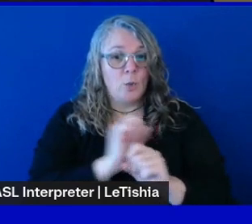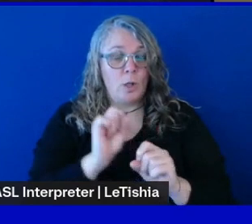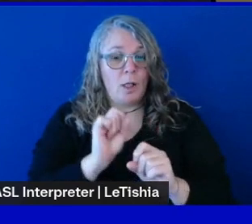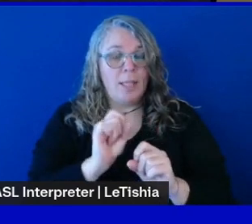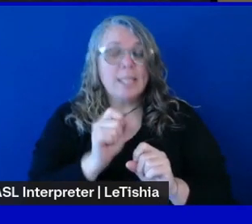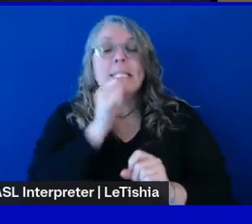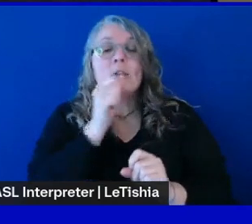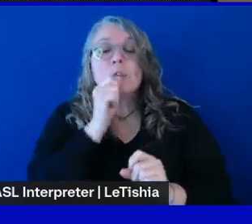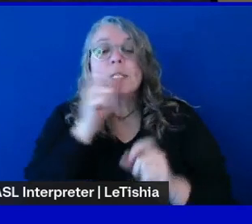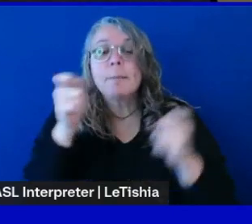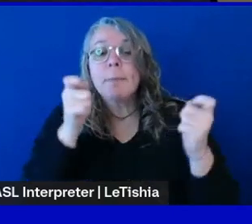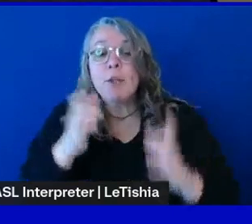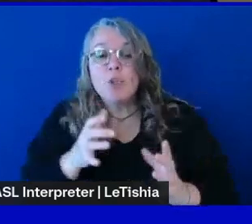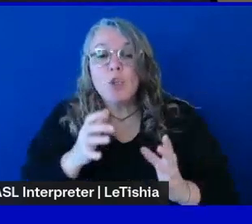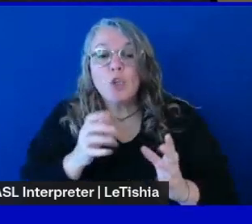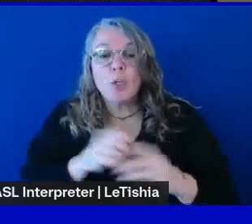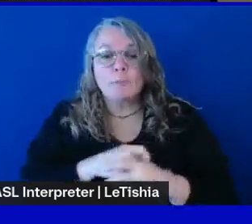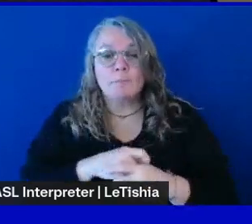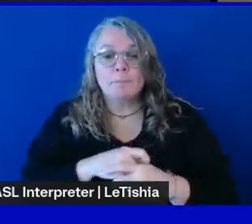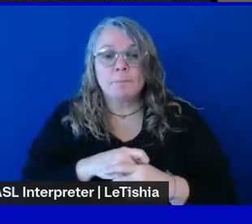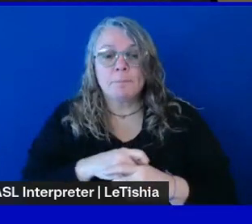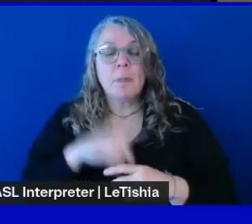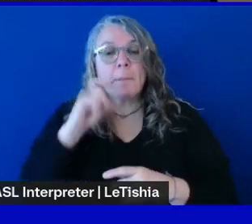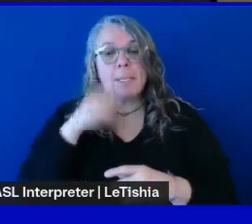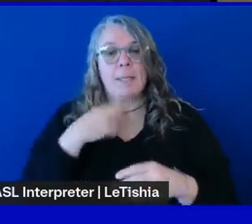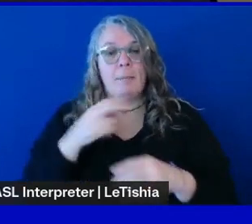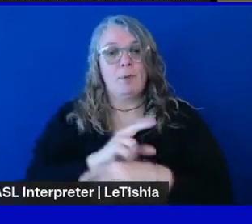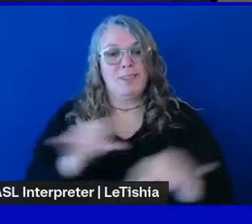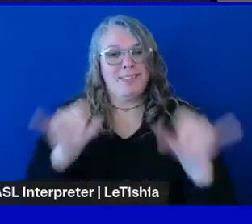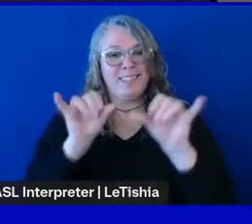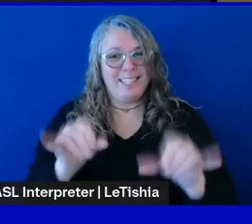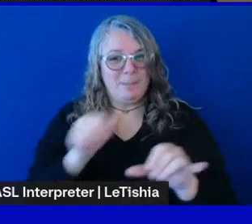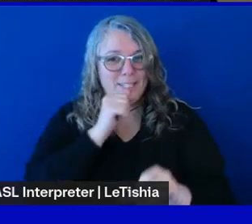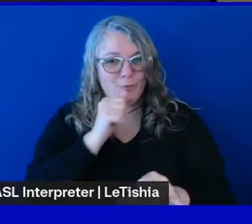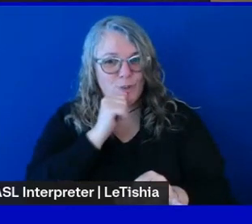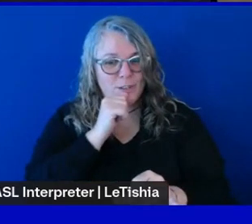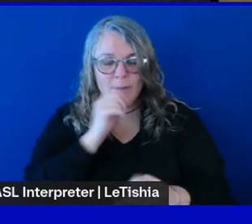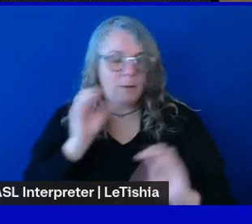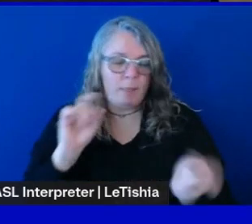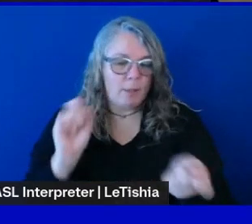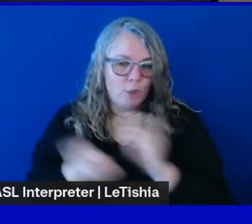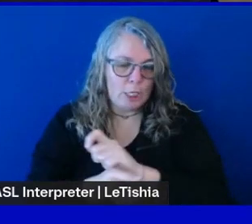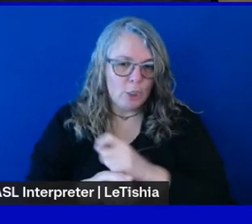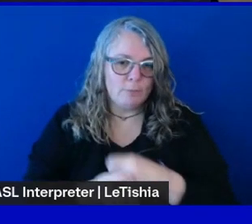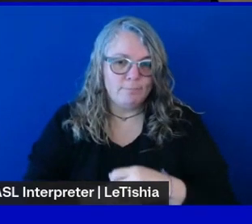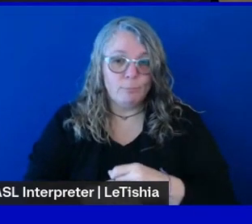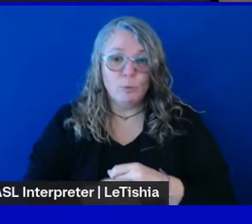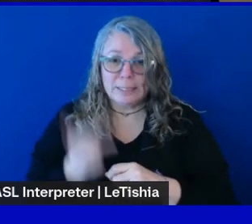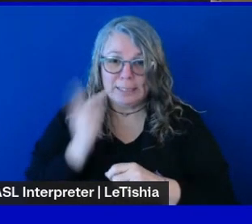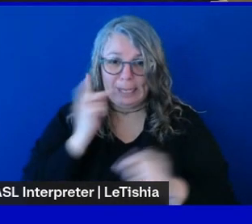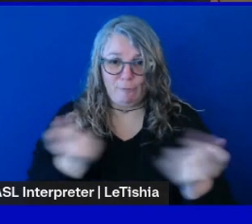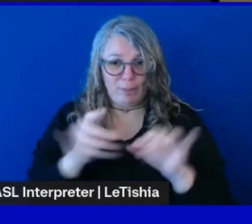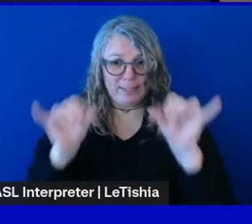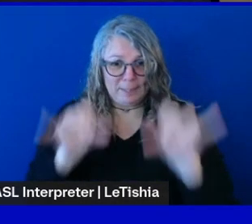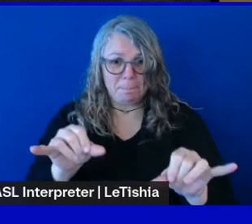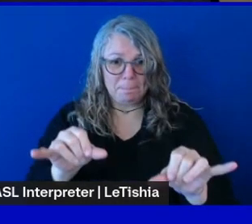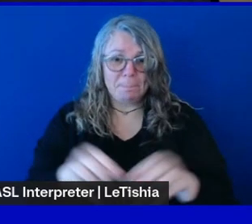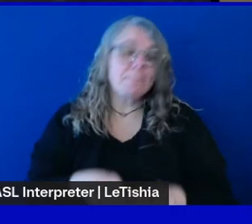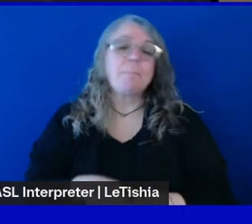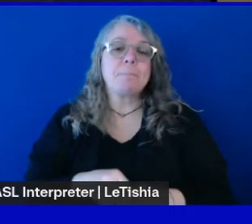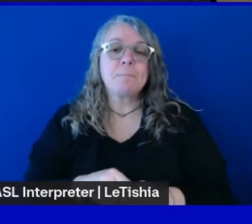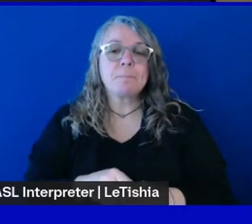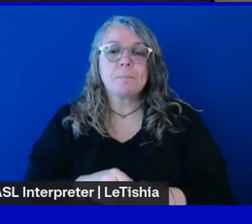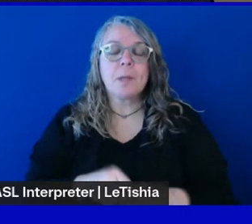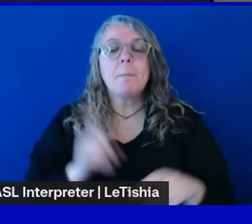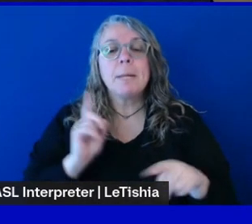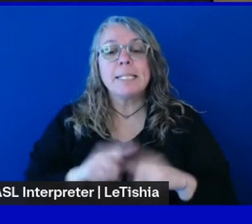secrets manager. And because I'm using the same secret, nothing will change. As you can see, everything is the same. But the difference